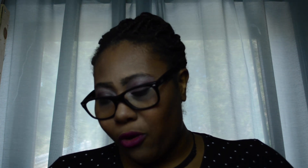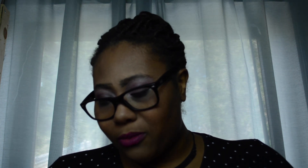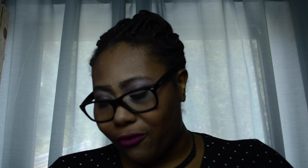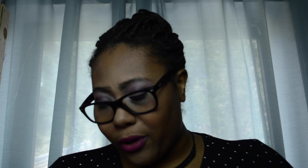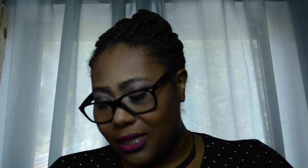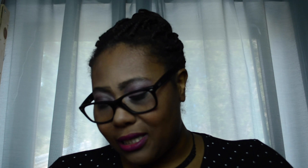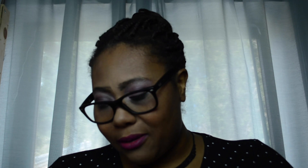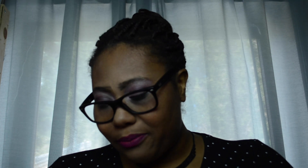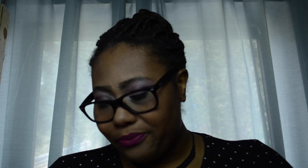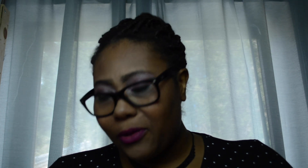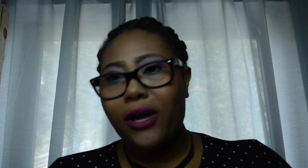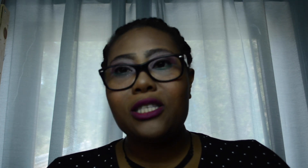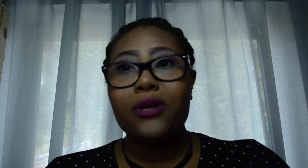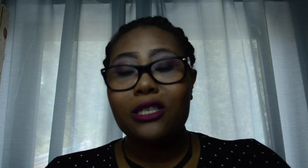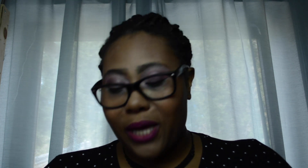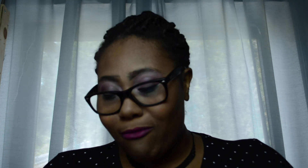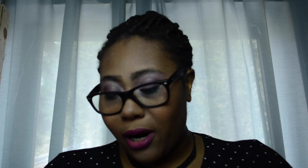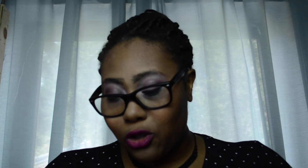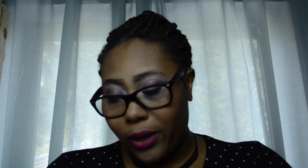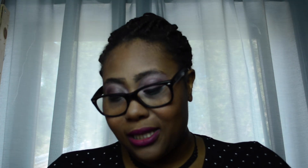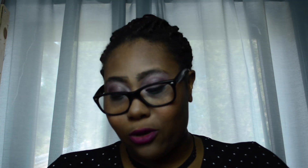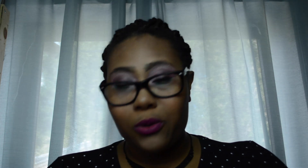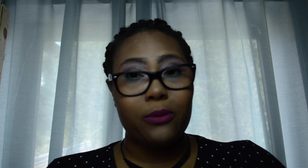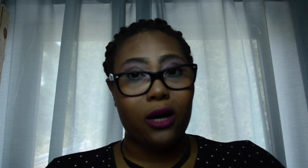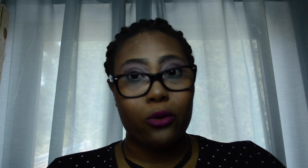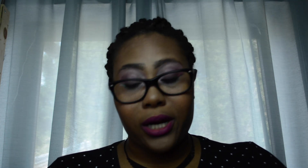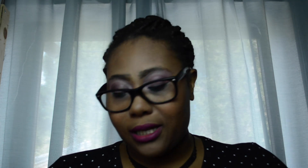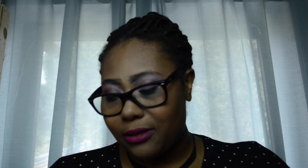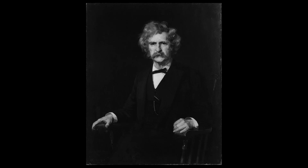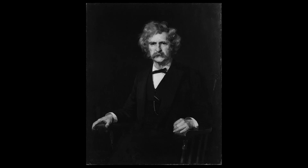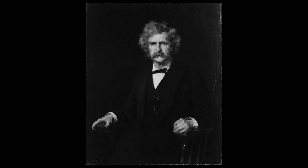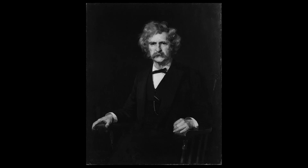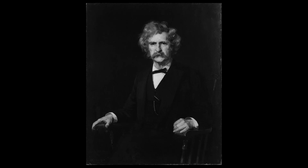subtle forms of racism. Okay, so next we have Mark Twain's quotes about